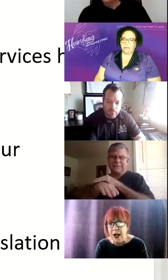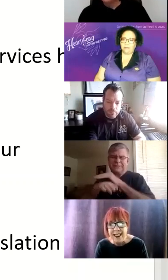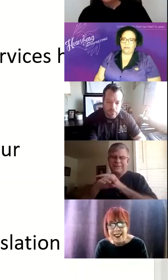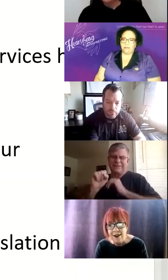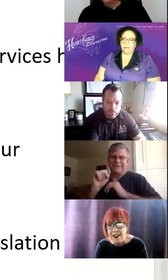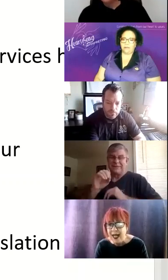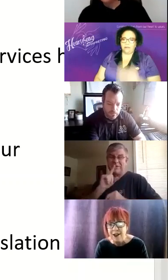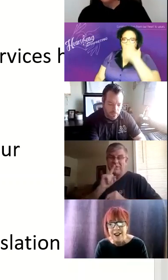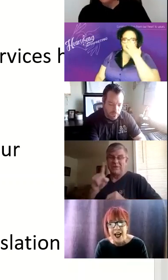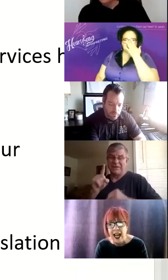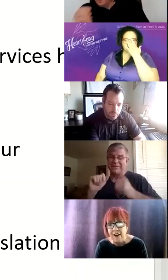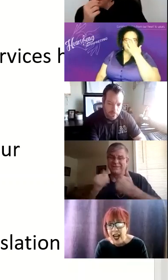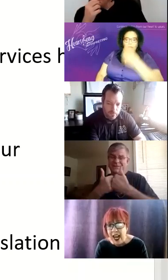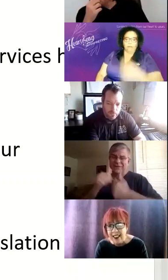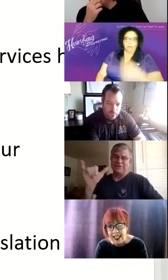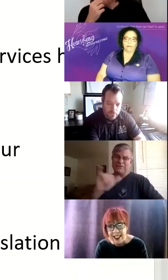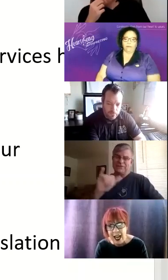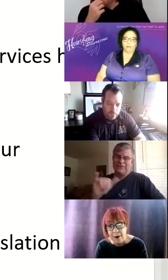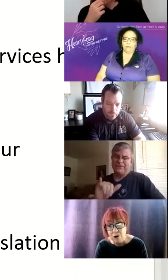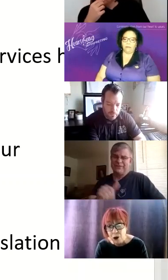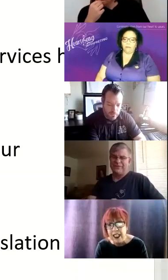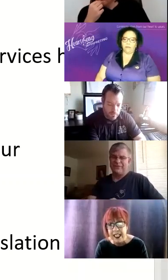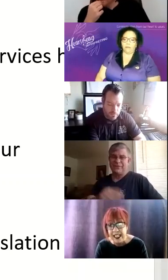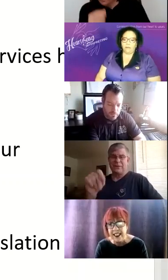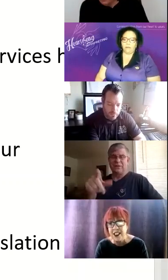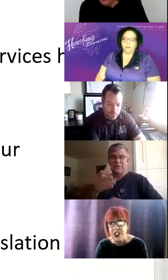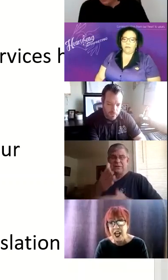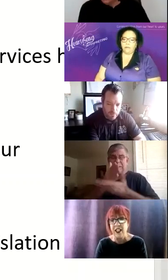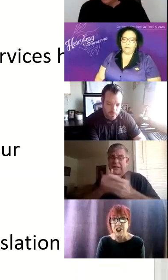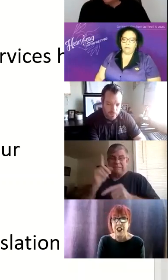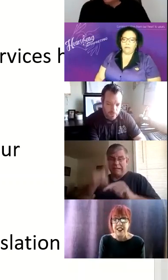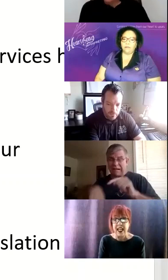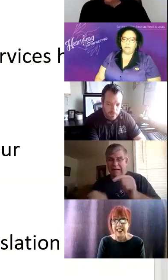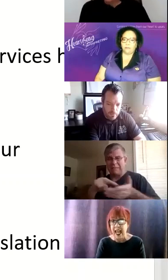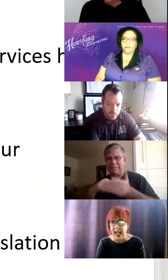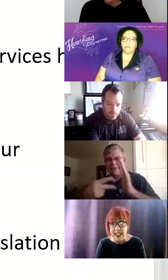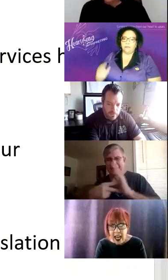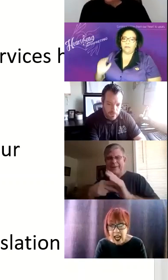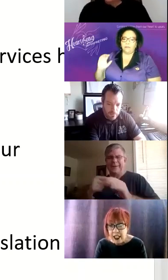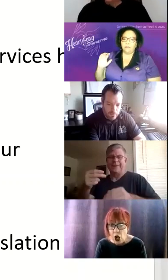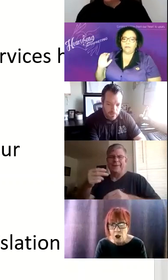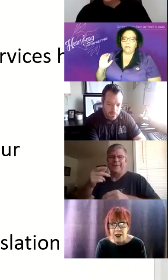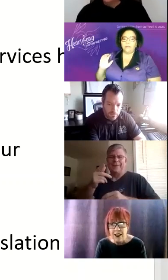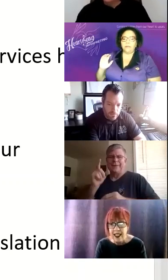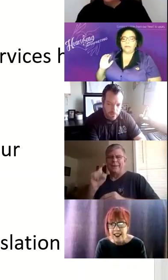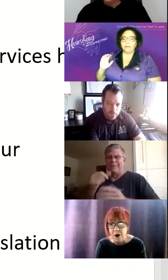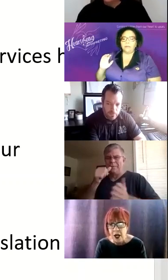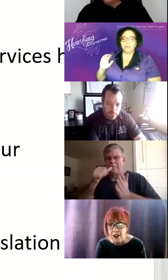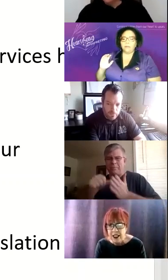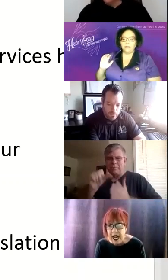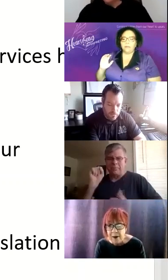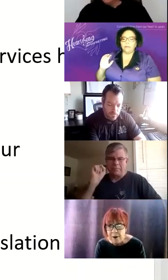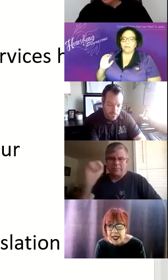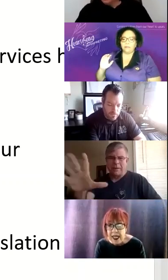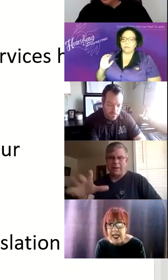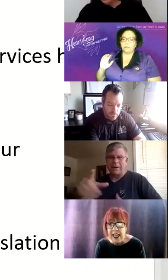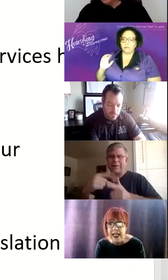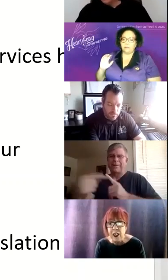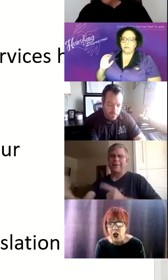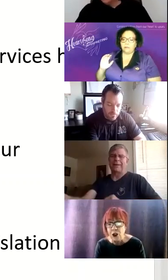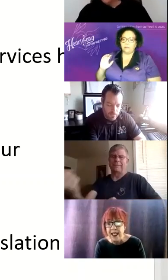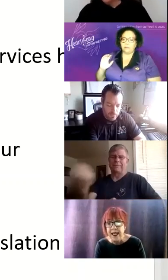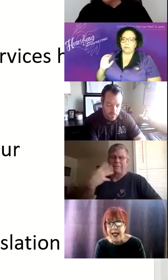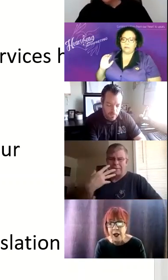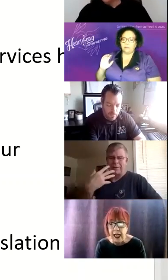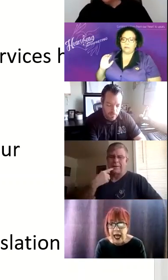it breaks down. Sometimes there's not a lot of access. I mean, really, it is a challenge, things like that. You know, they don't understand the meaning.